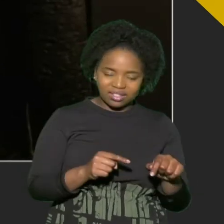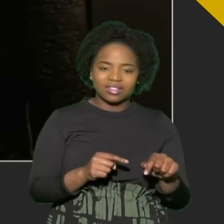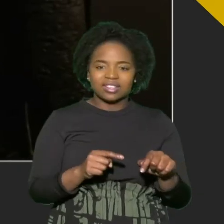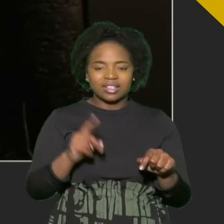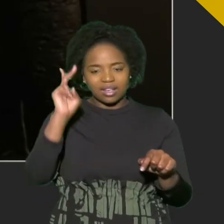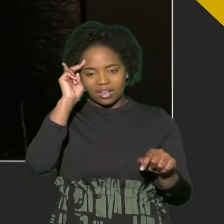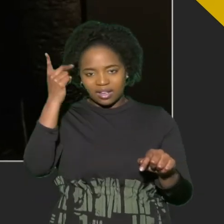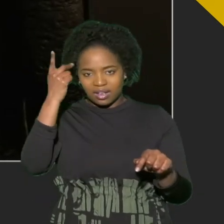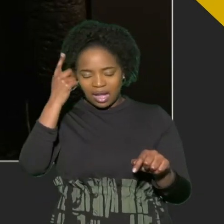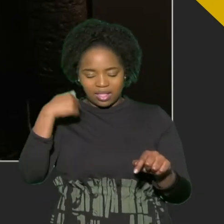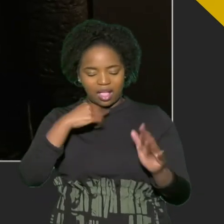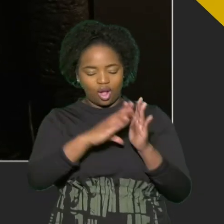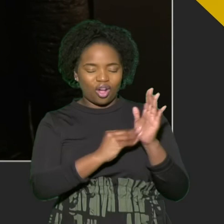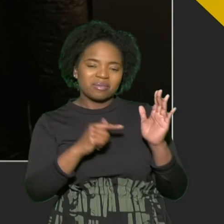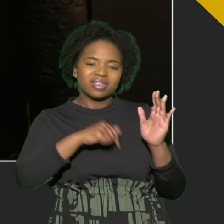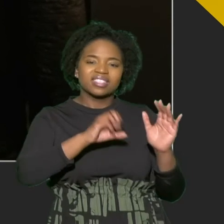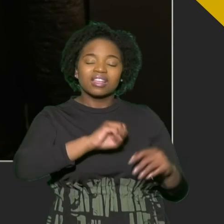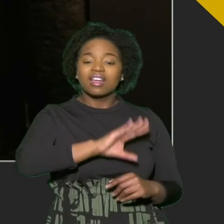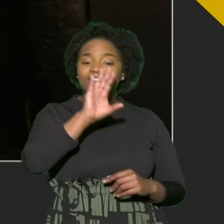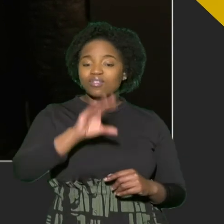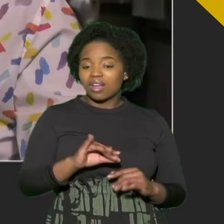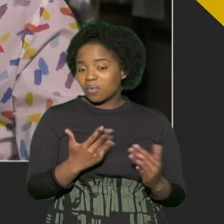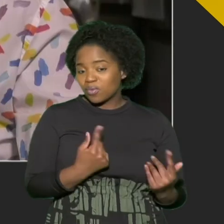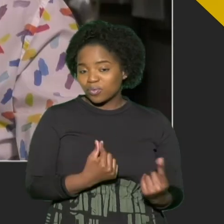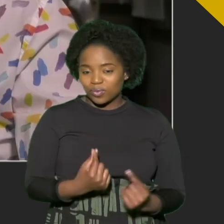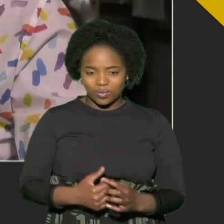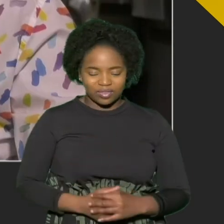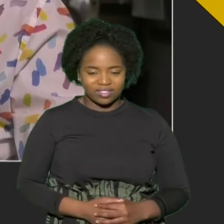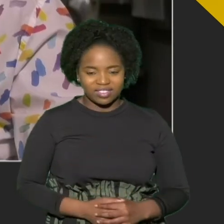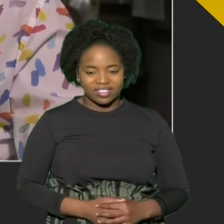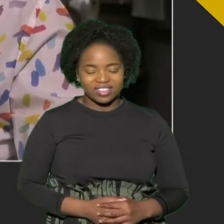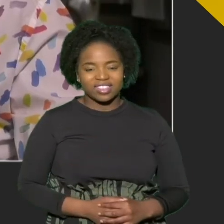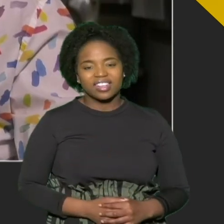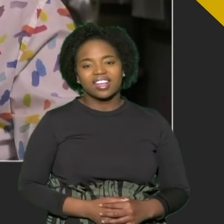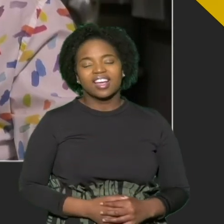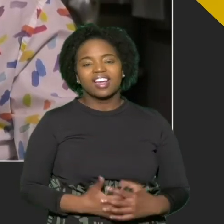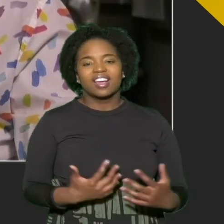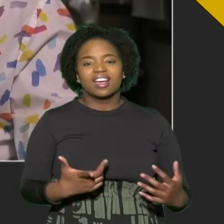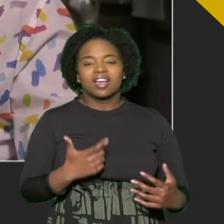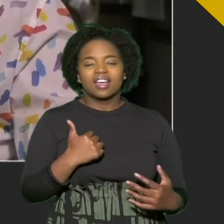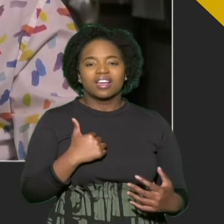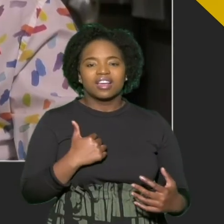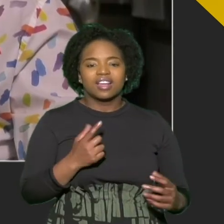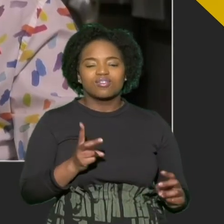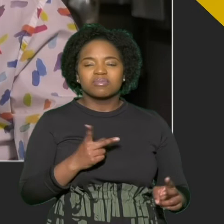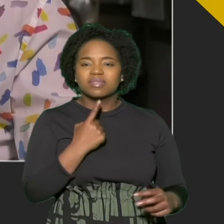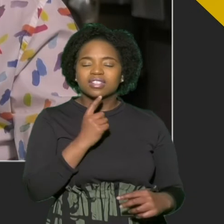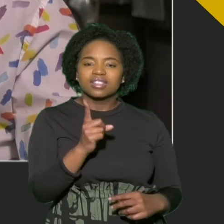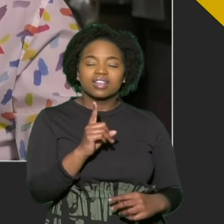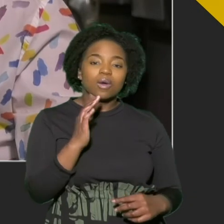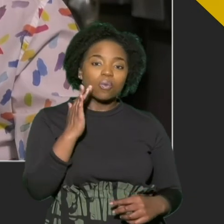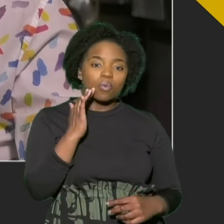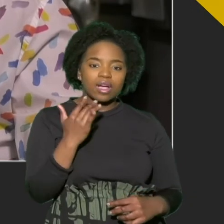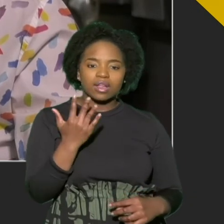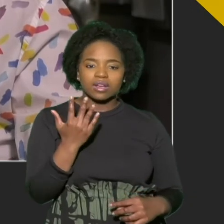think and start engaging with us the way that we are. I often say to artists that when you've reached